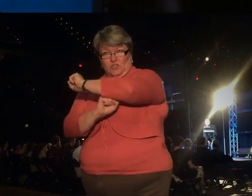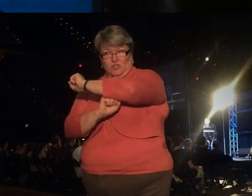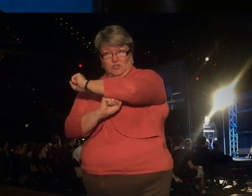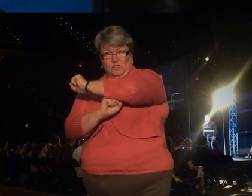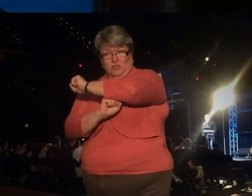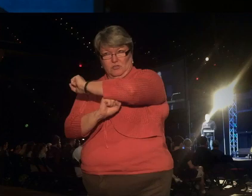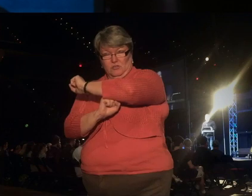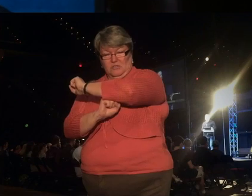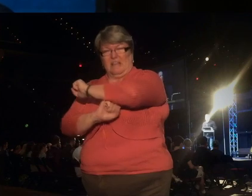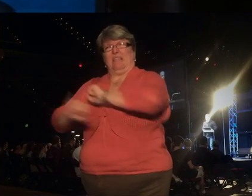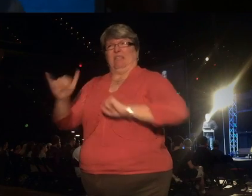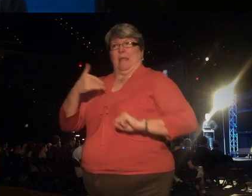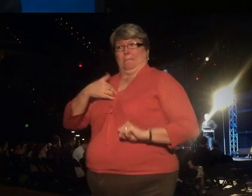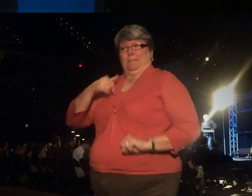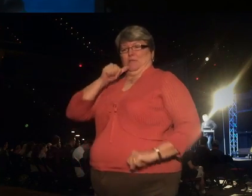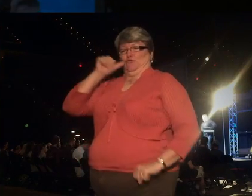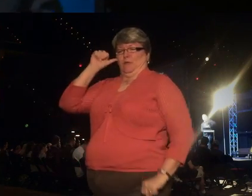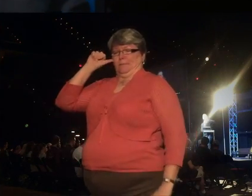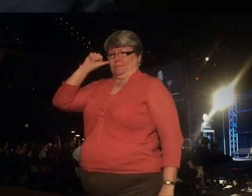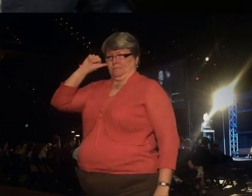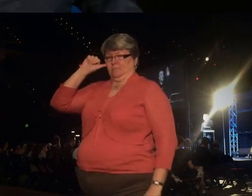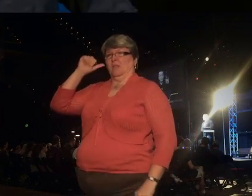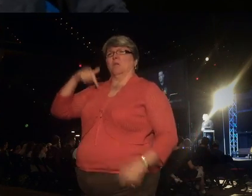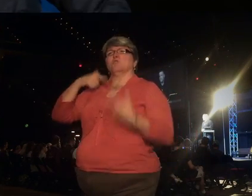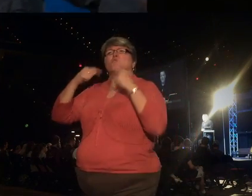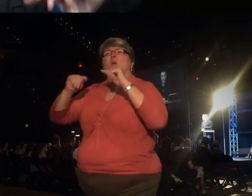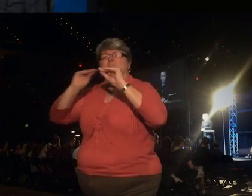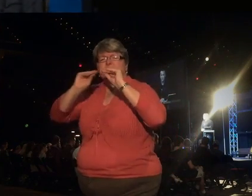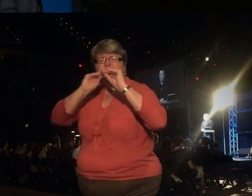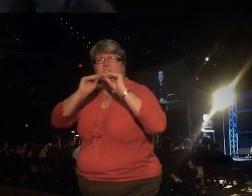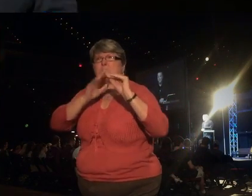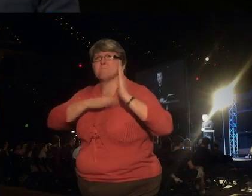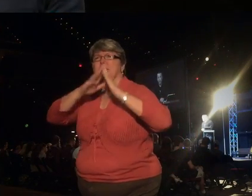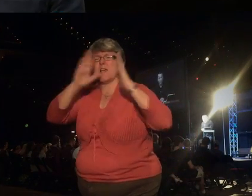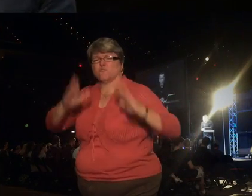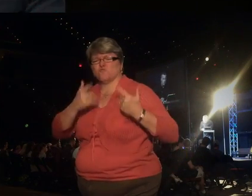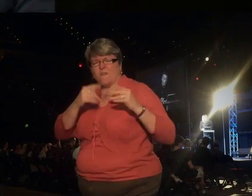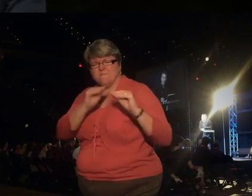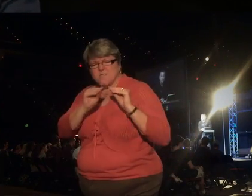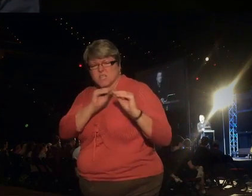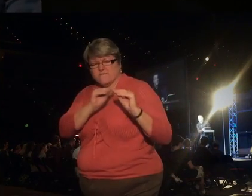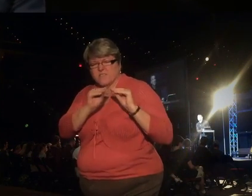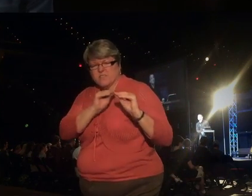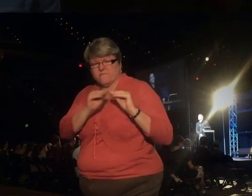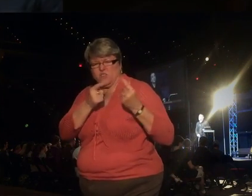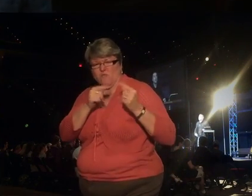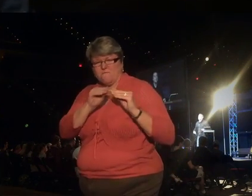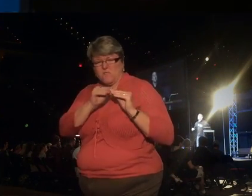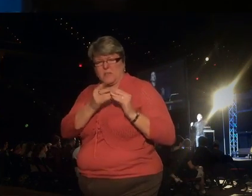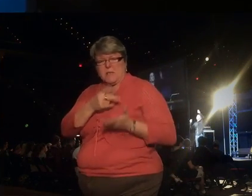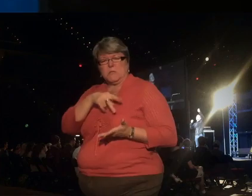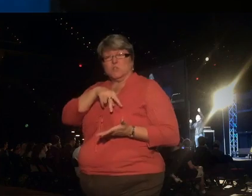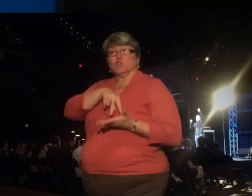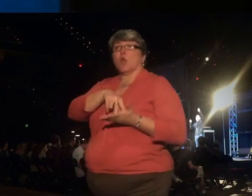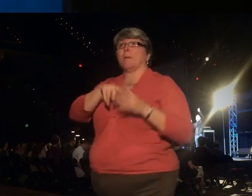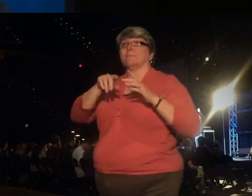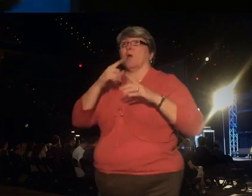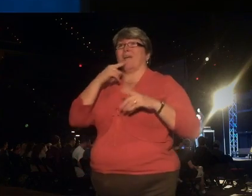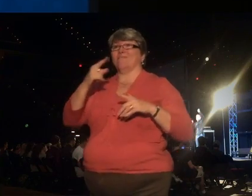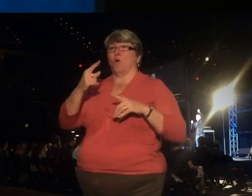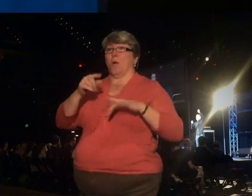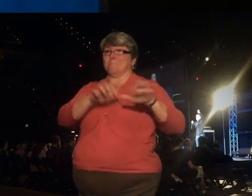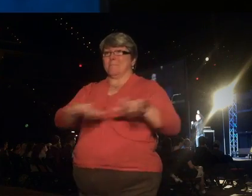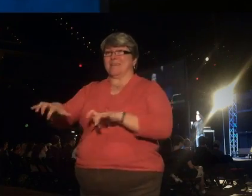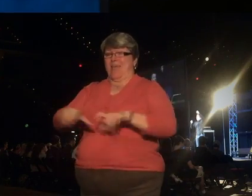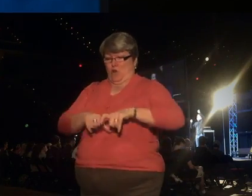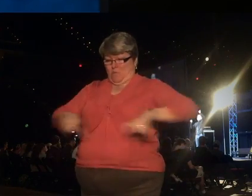foundations. It was like me yesterday. I was trying to fix something in the house, and so while I was trying to fix it, I stood up on our piano